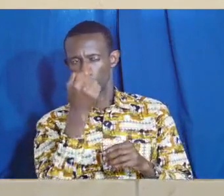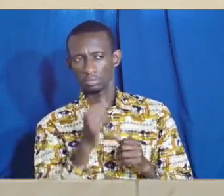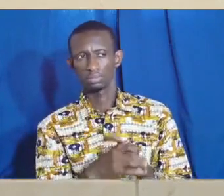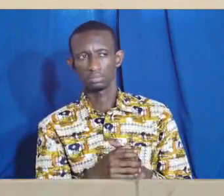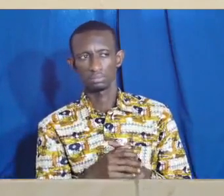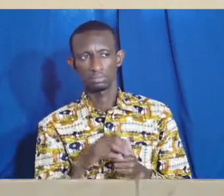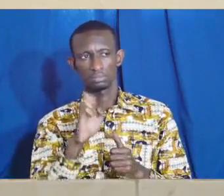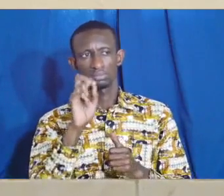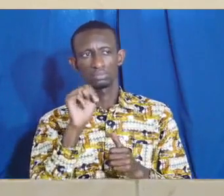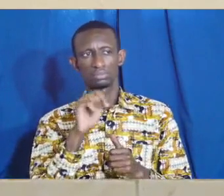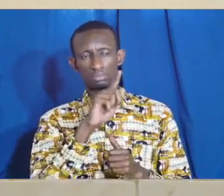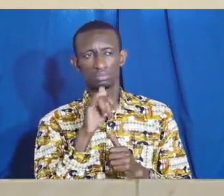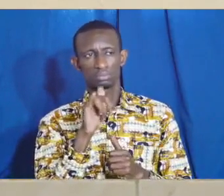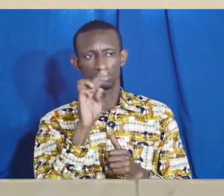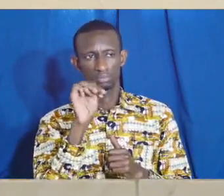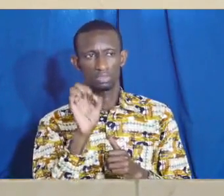Enzymes